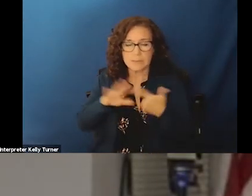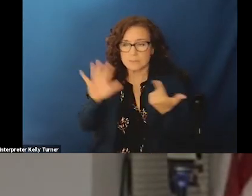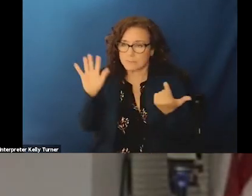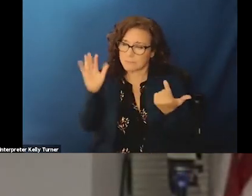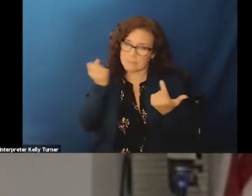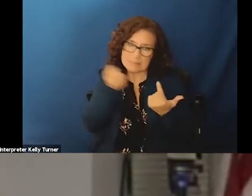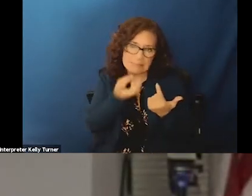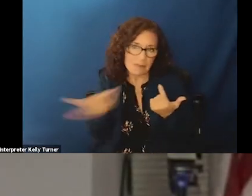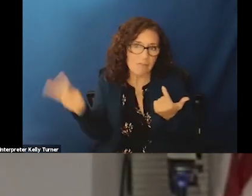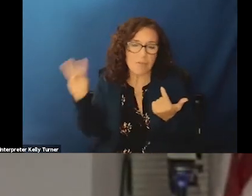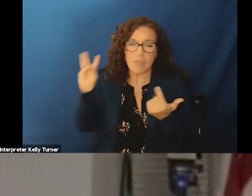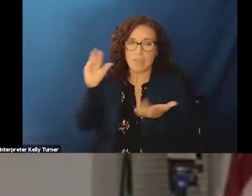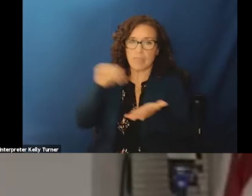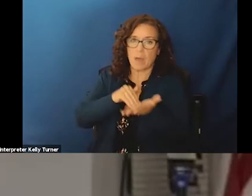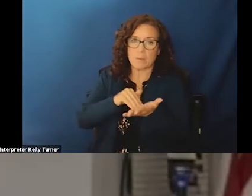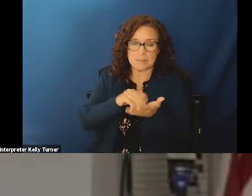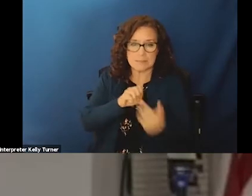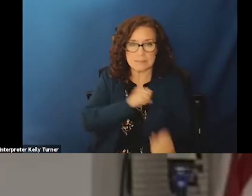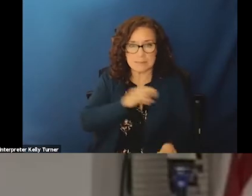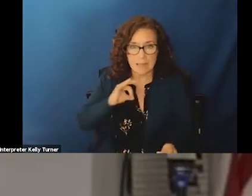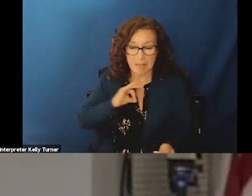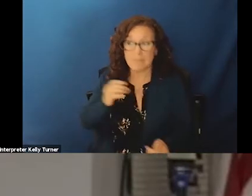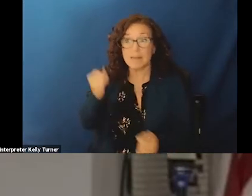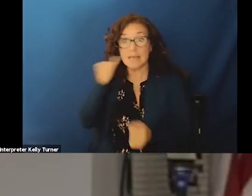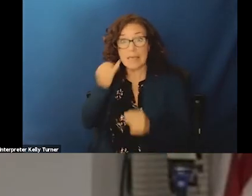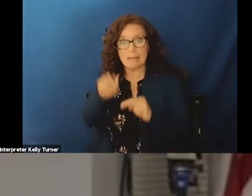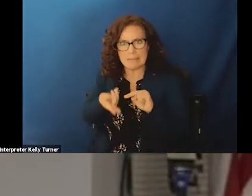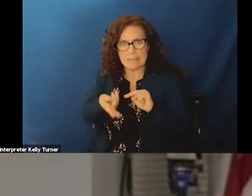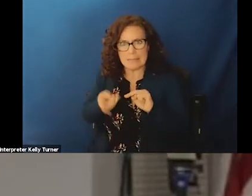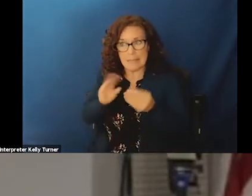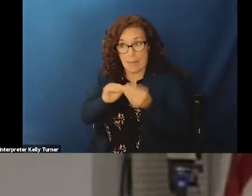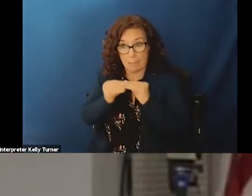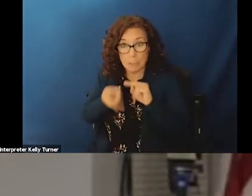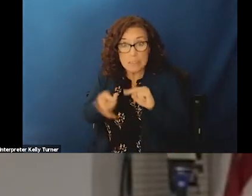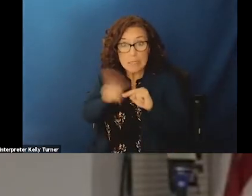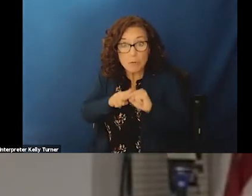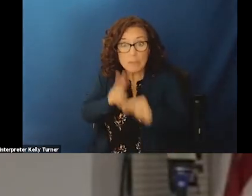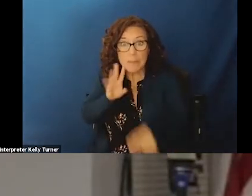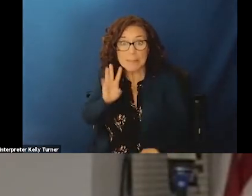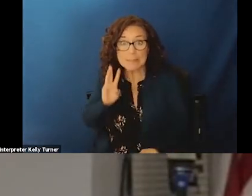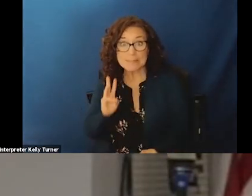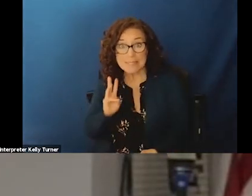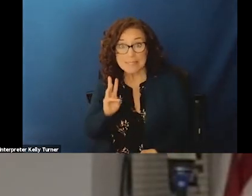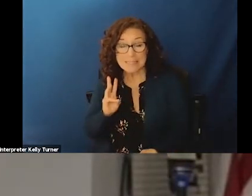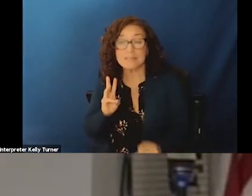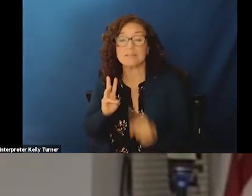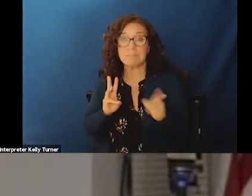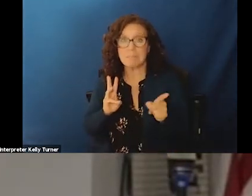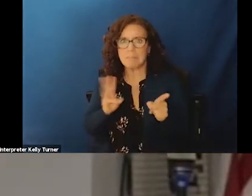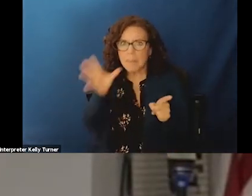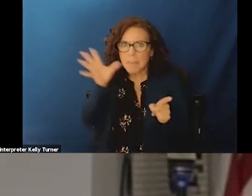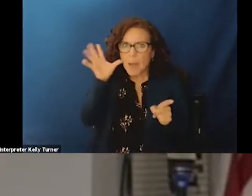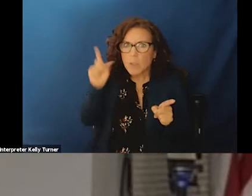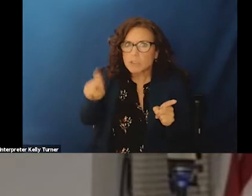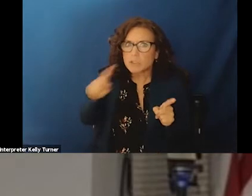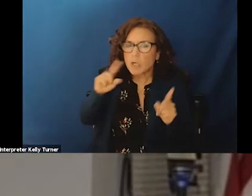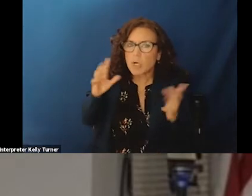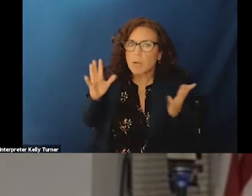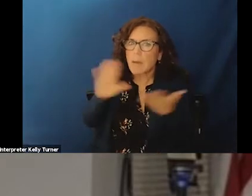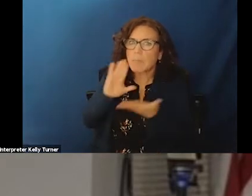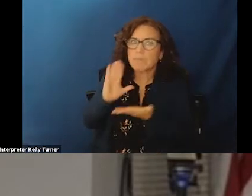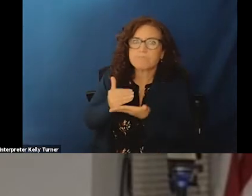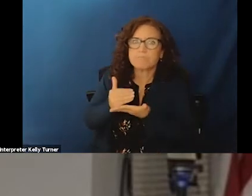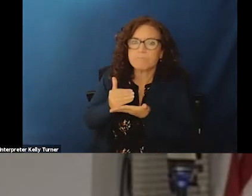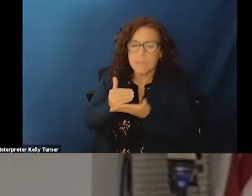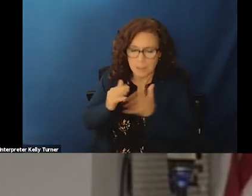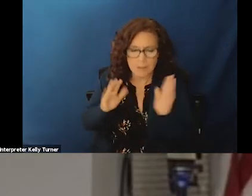an increase of 6 student cases, what does that mean? What does that signal to a parent, especially this week when a